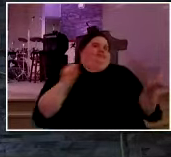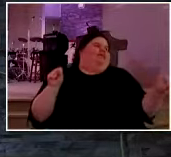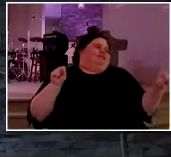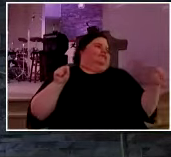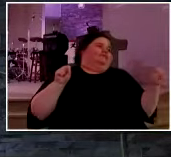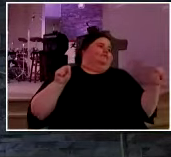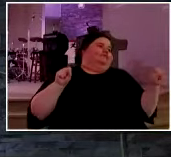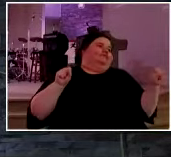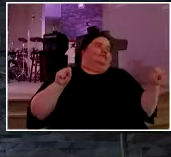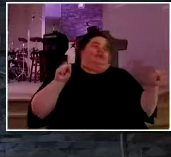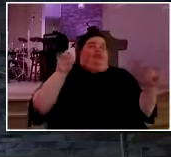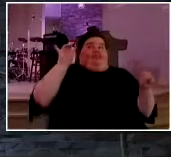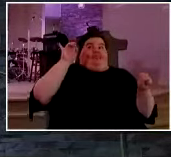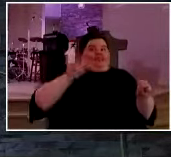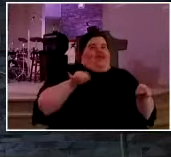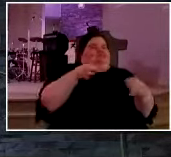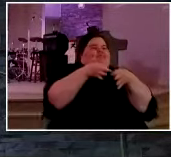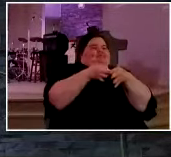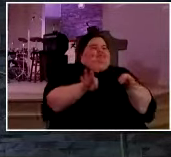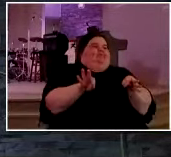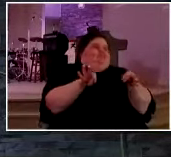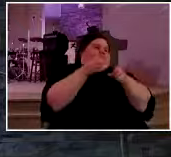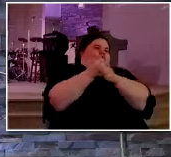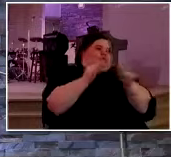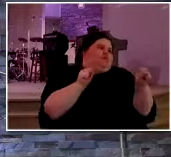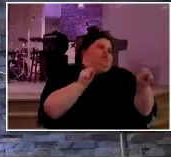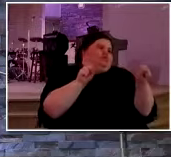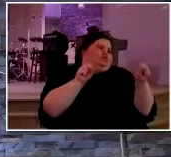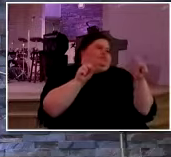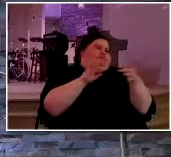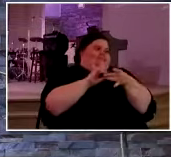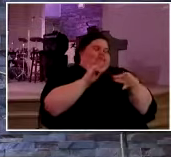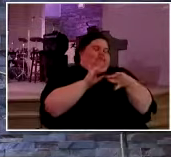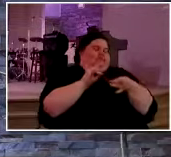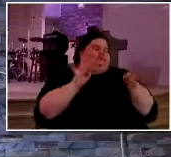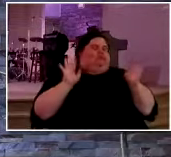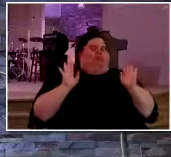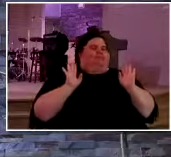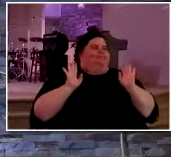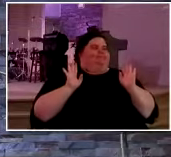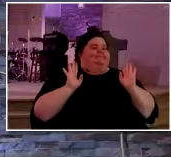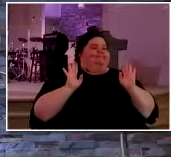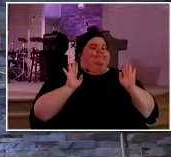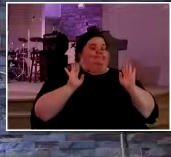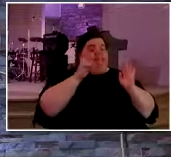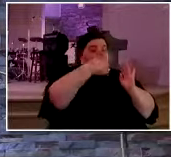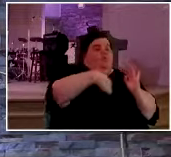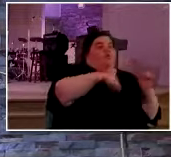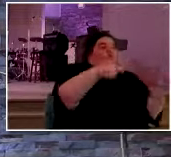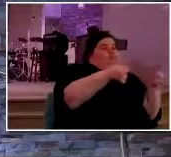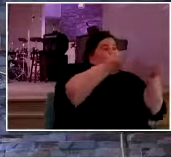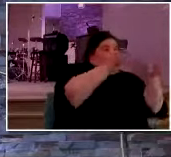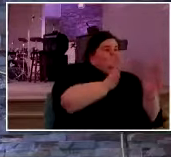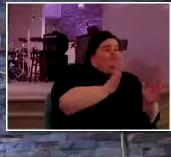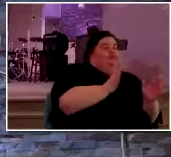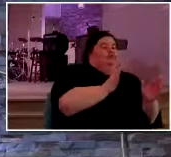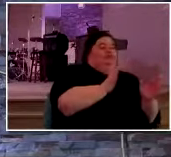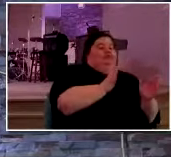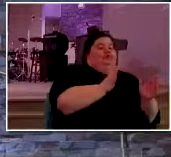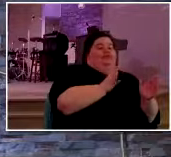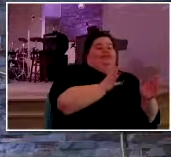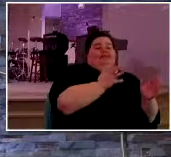That's the simple salvation message. Every one of us was a sinner. And even though